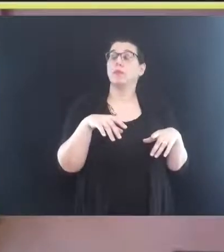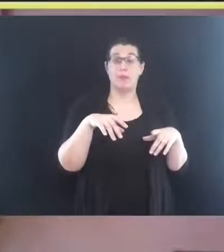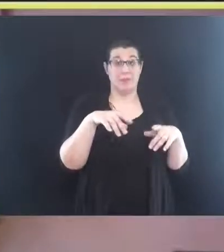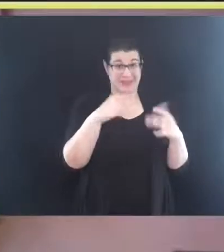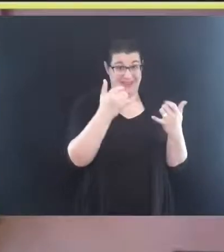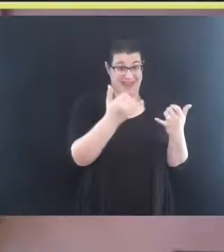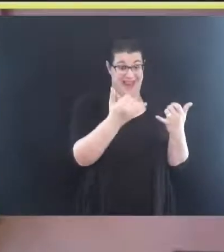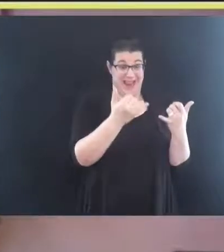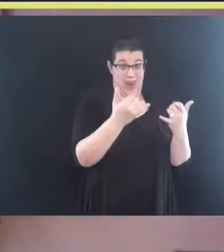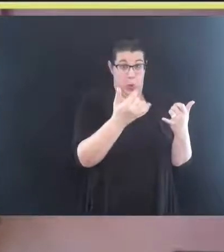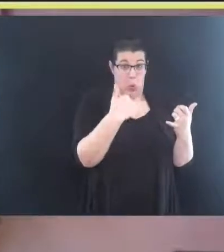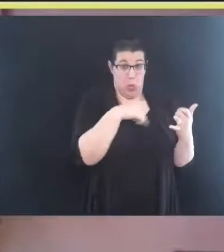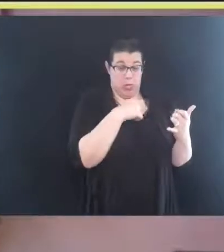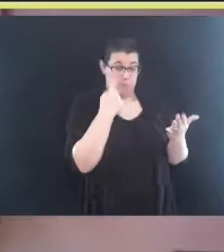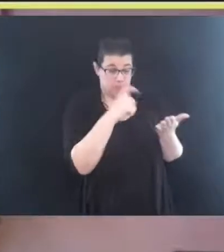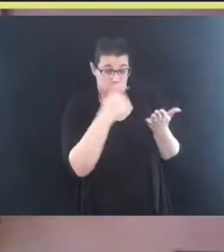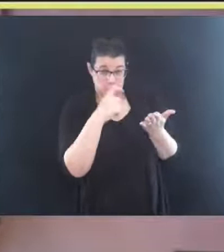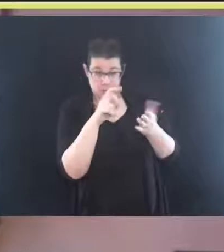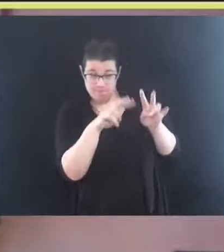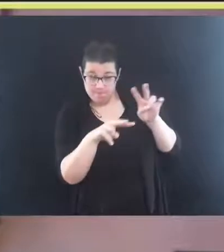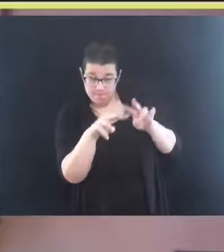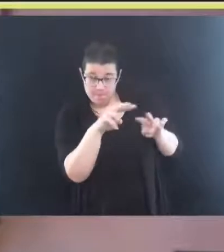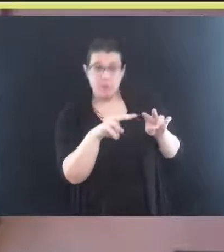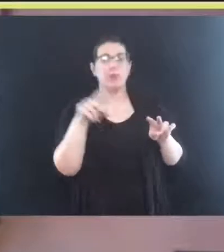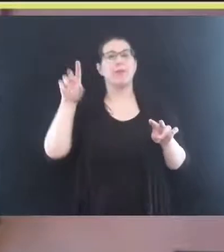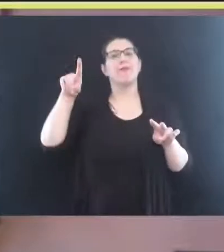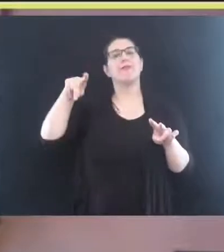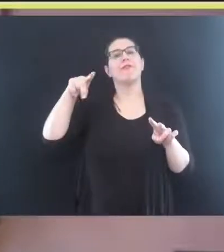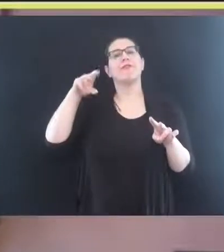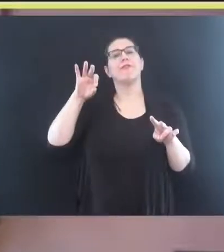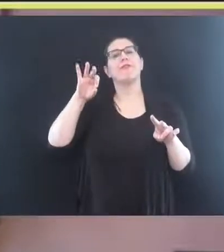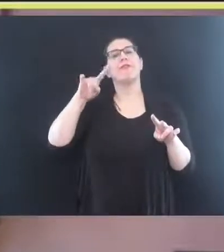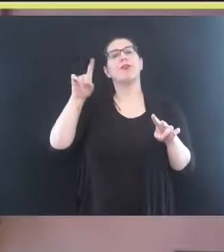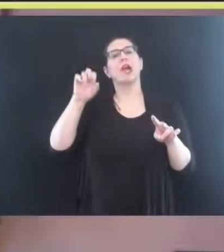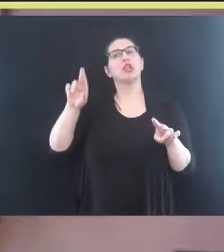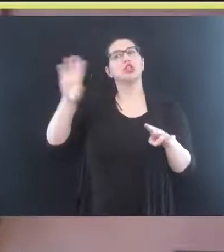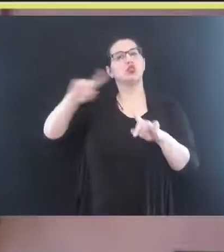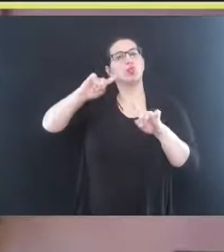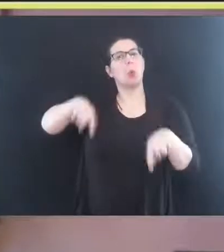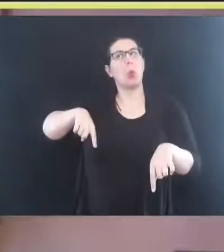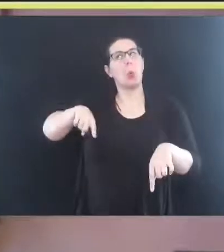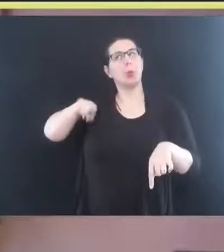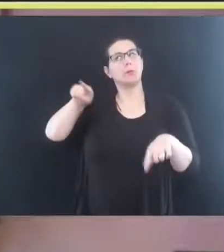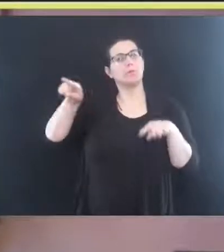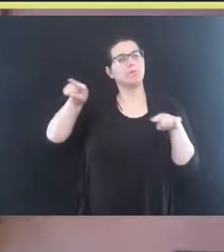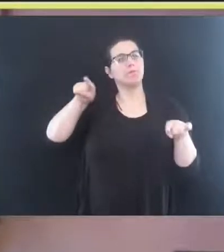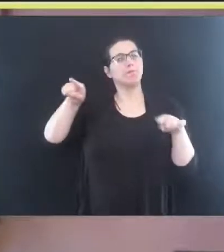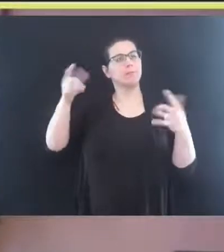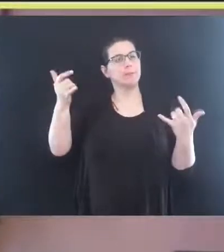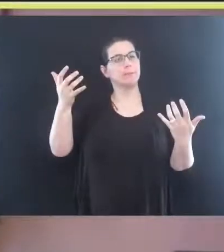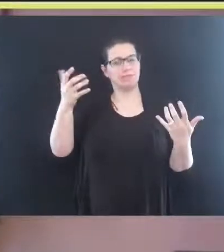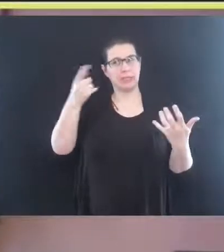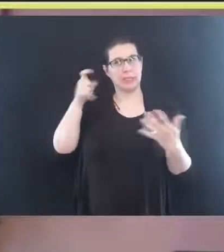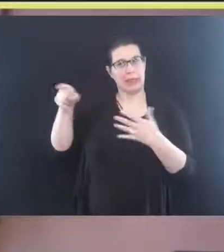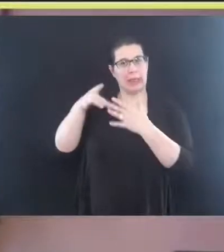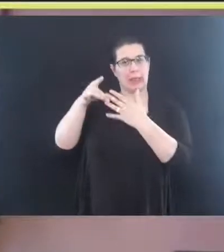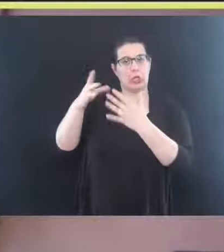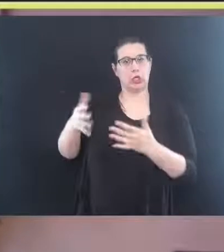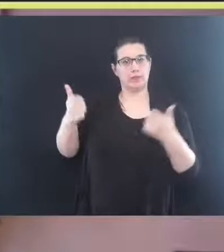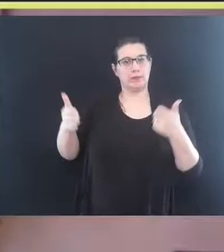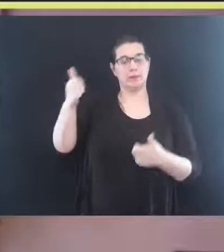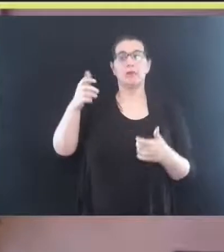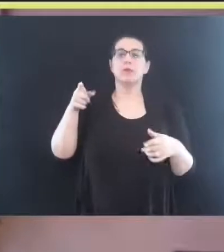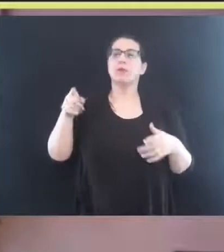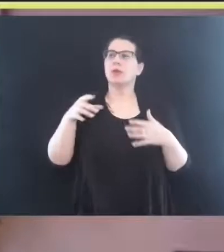has reported, and Pfizer is really the leader for this, they report for the first 2 months, the vaccine is about